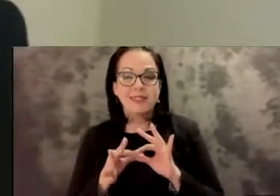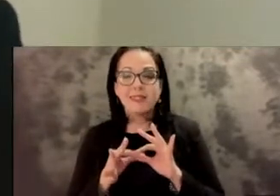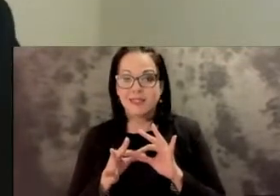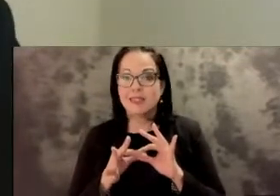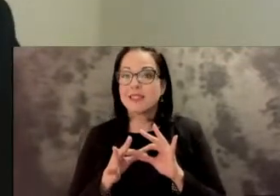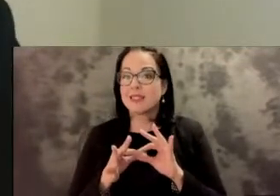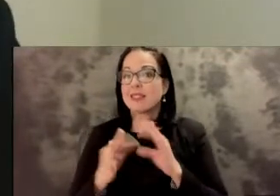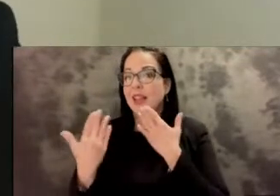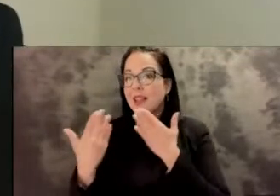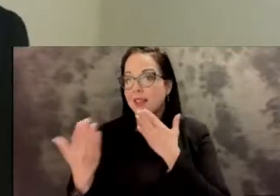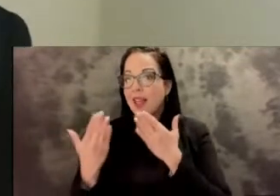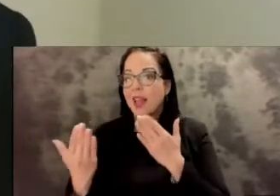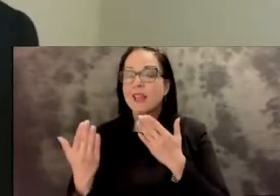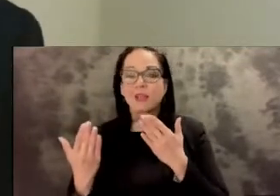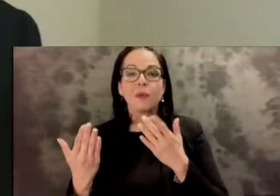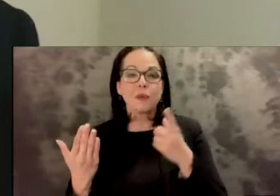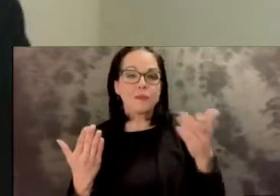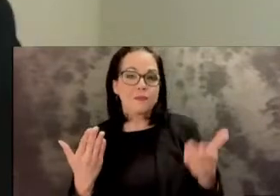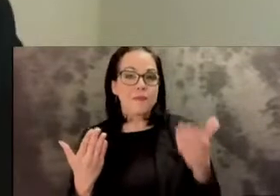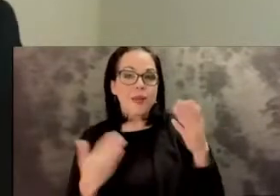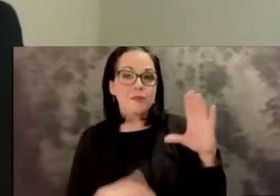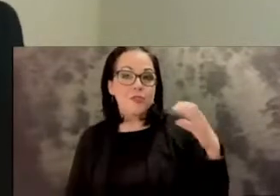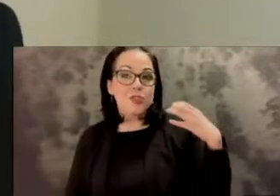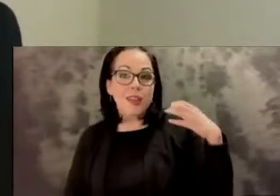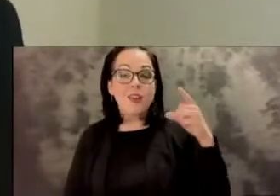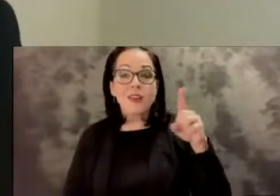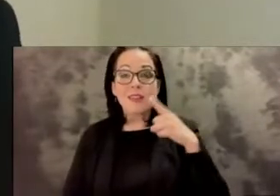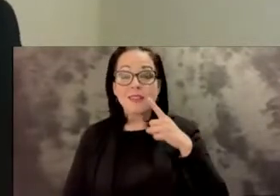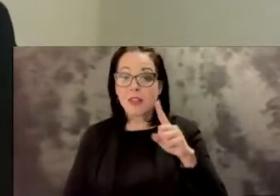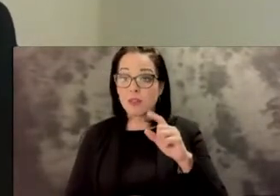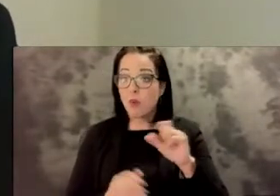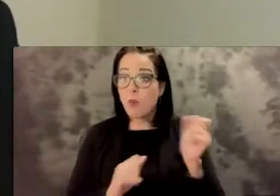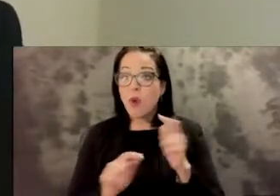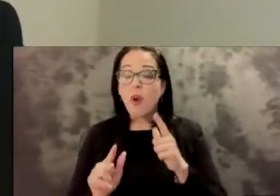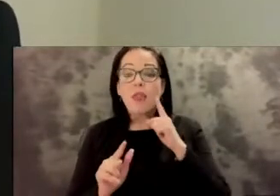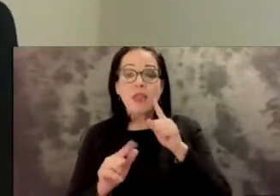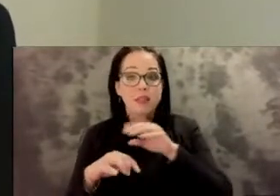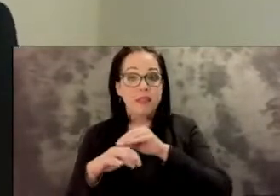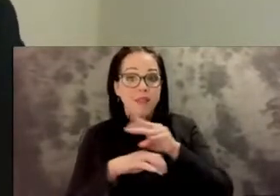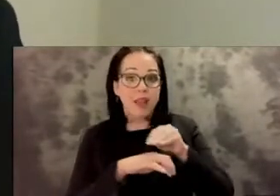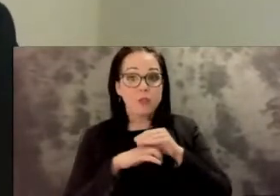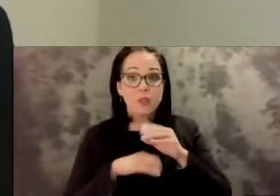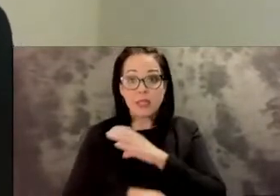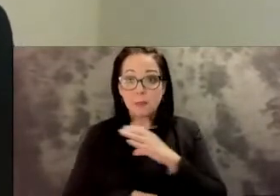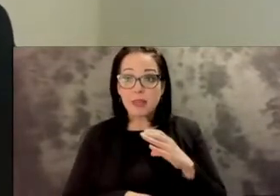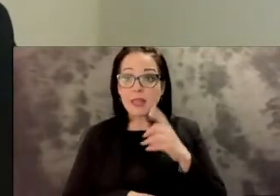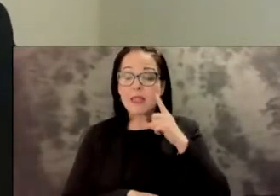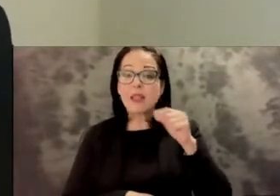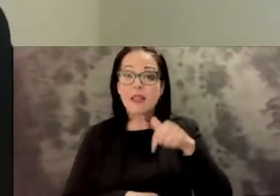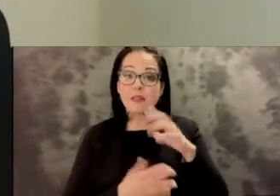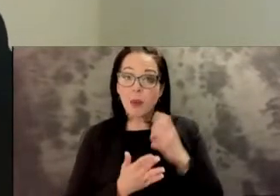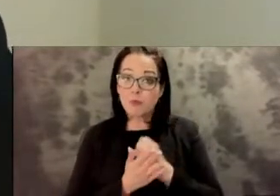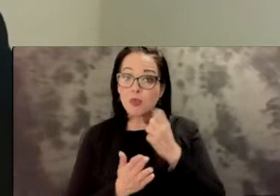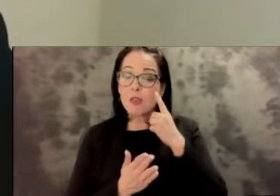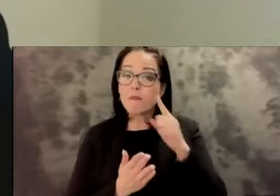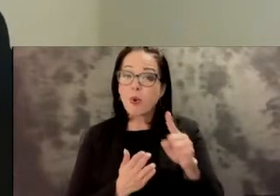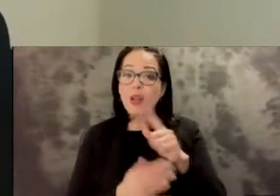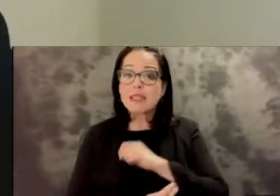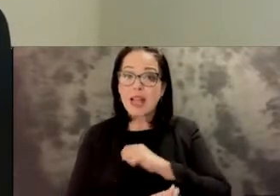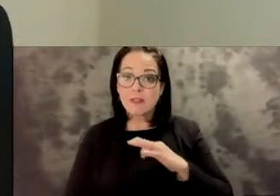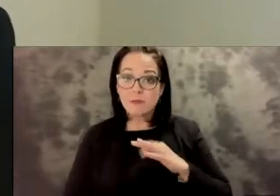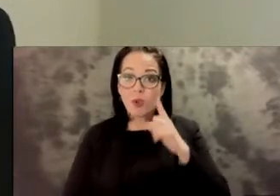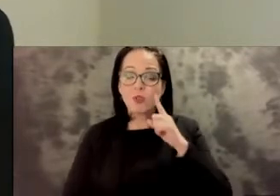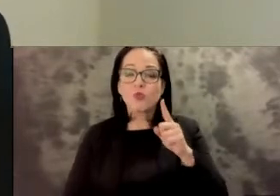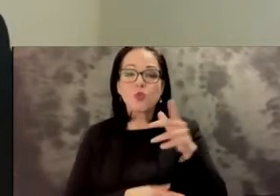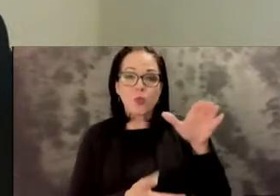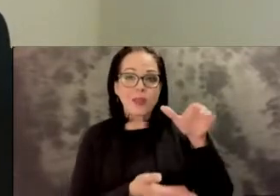Great, thank you, Madam Chair. As with all federal advisory committees, this is an opportunity for the task force to